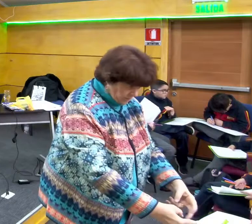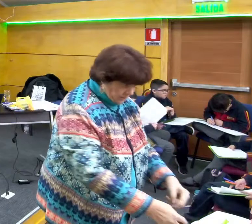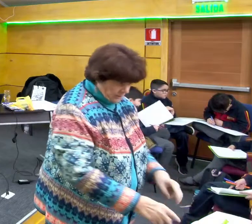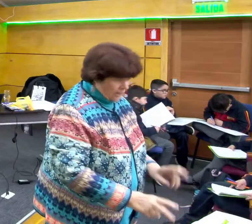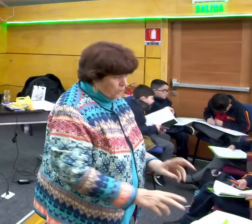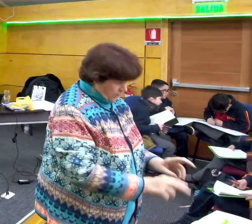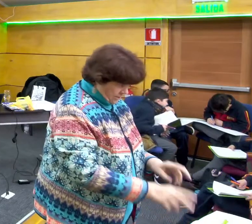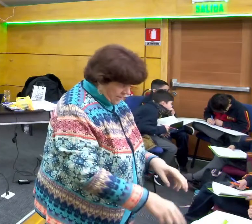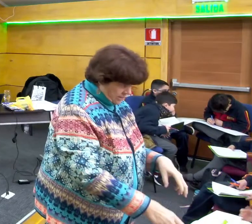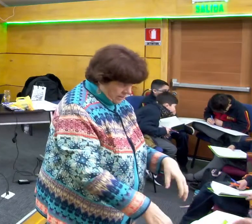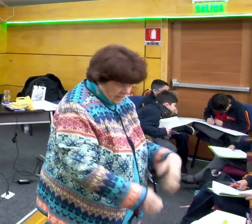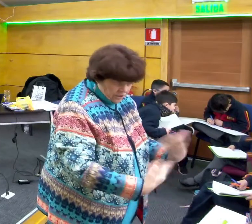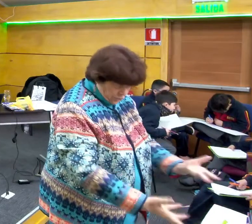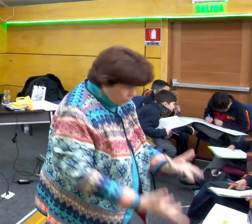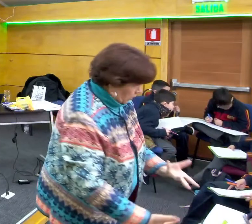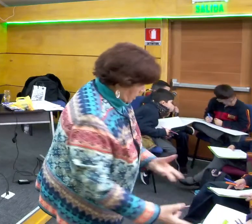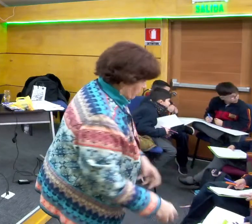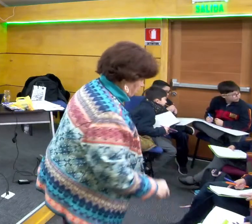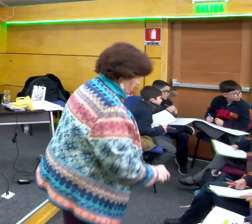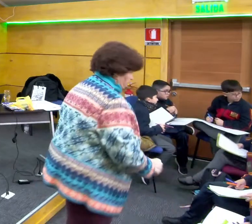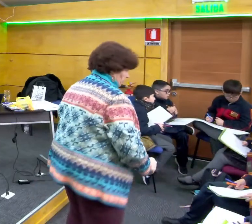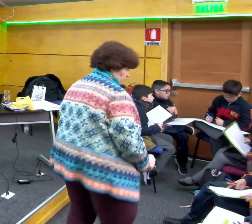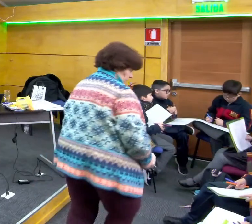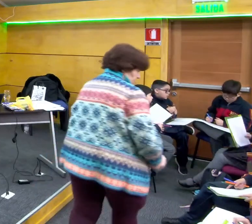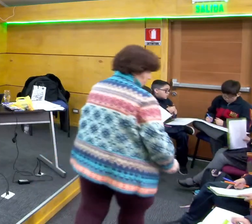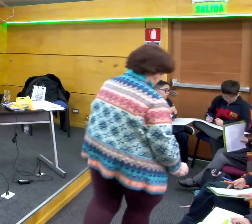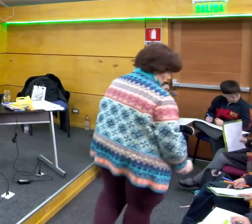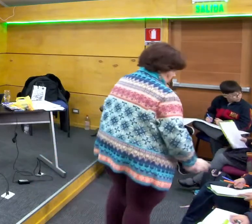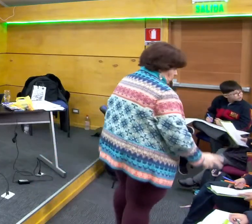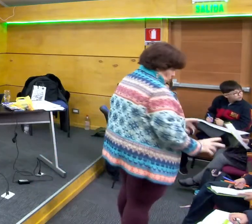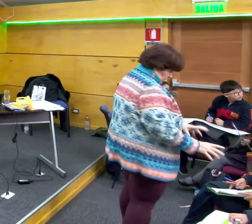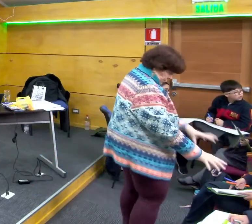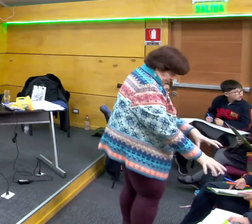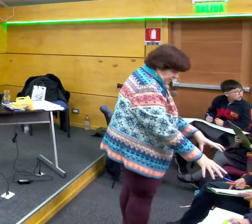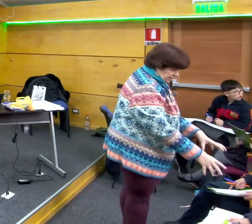well, and one thing that you worked